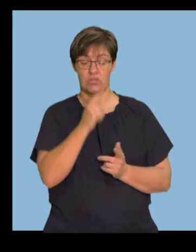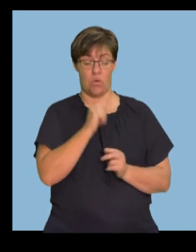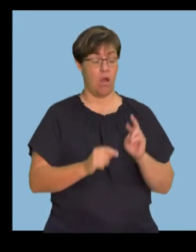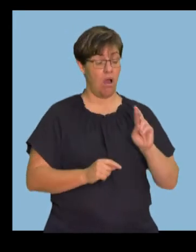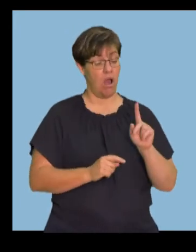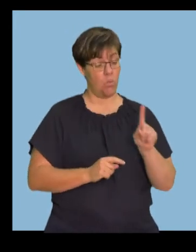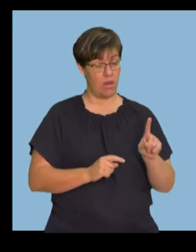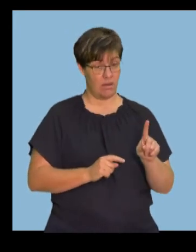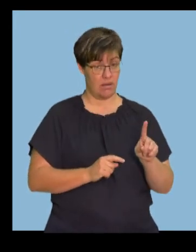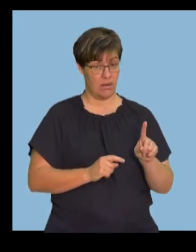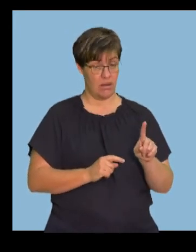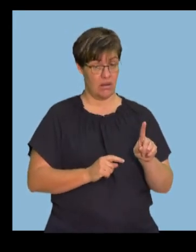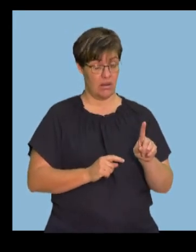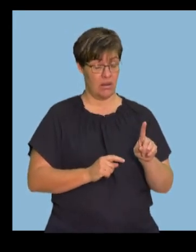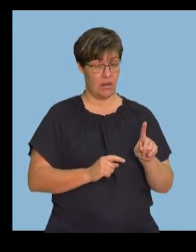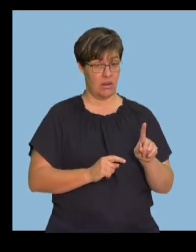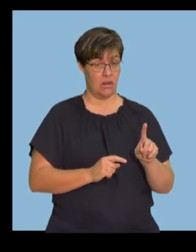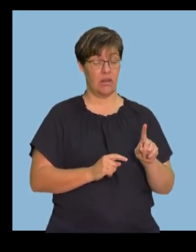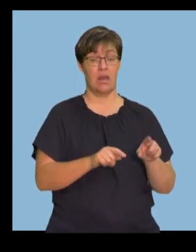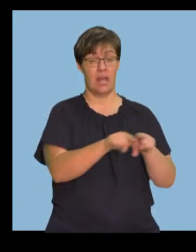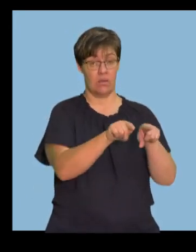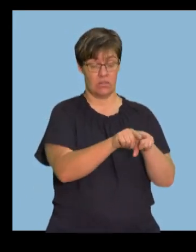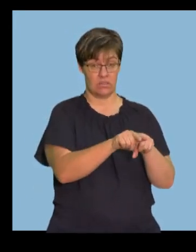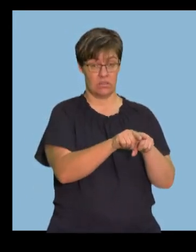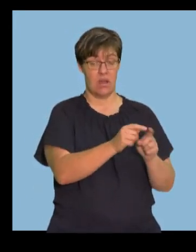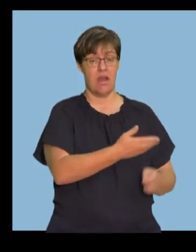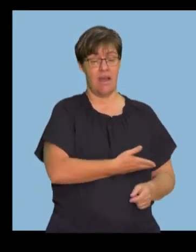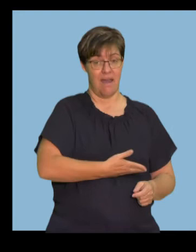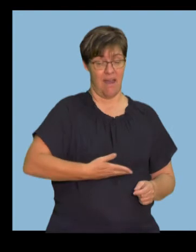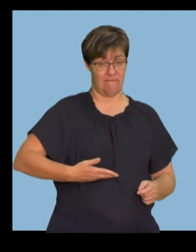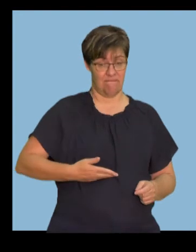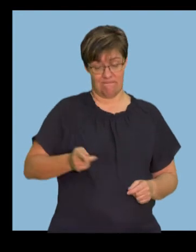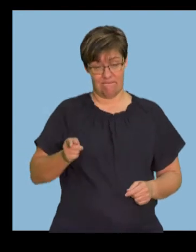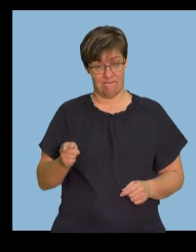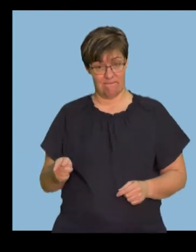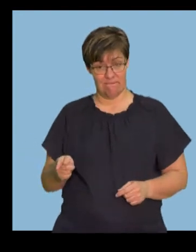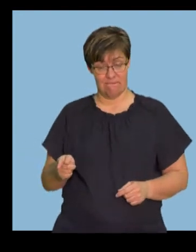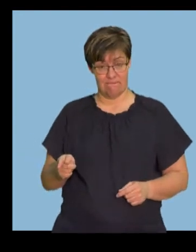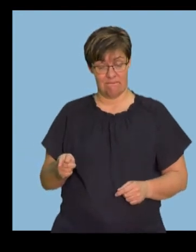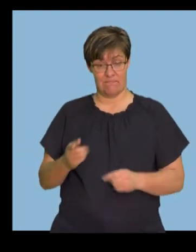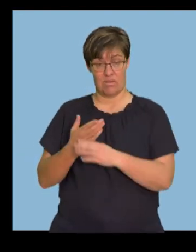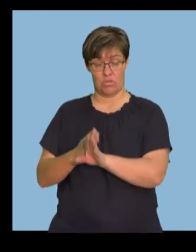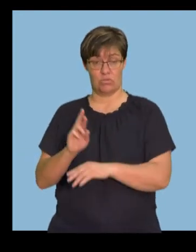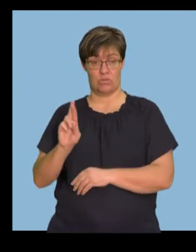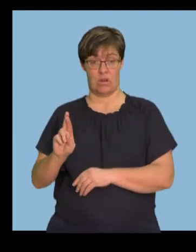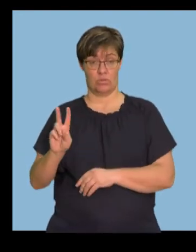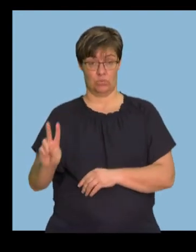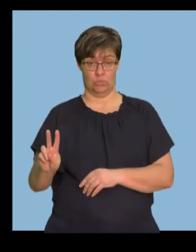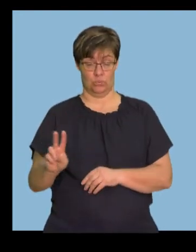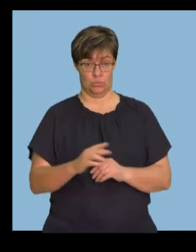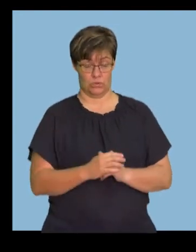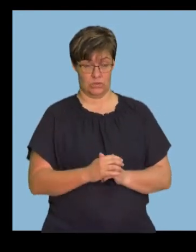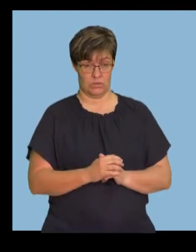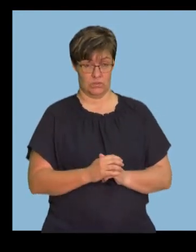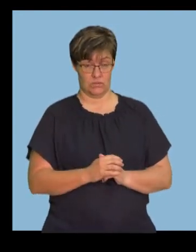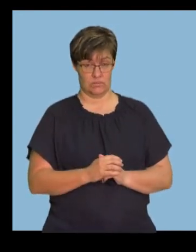R1, the resistance of light bulb 1, is equals to half the resistance of R2. We're